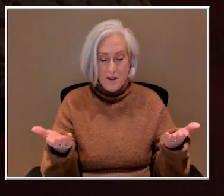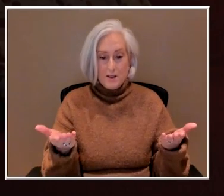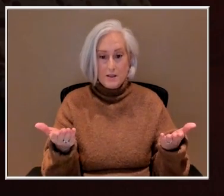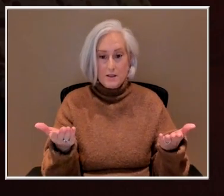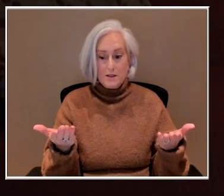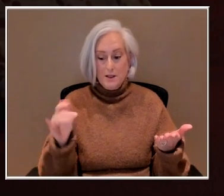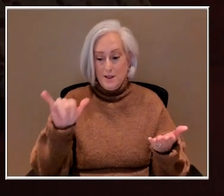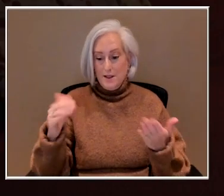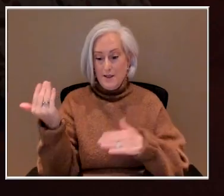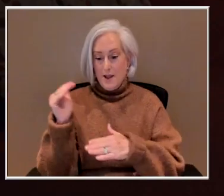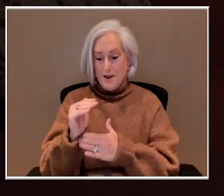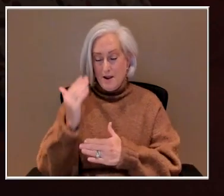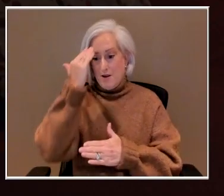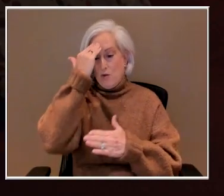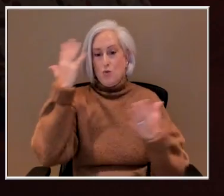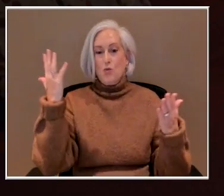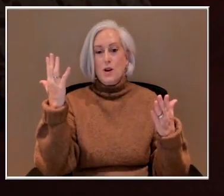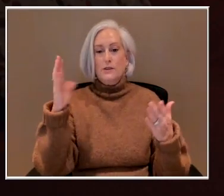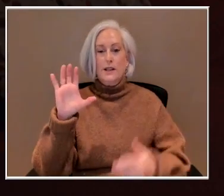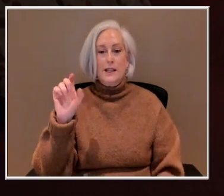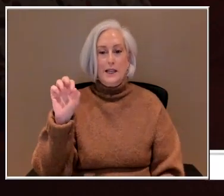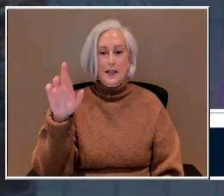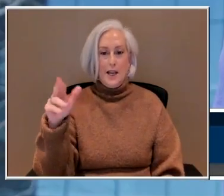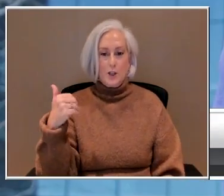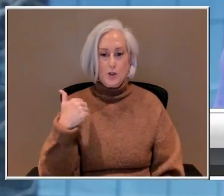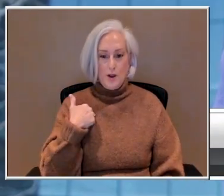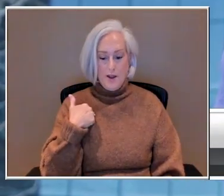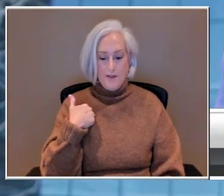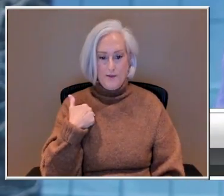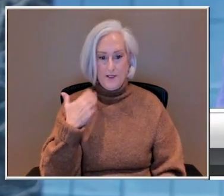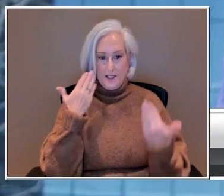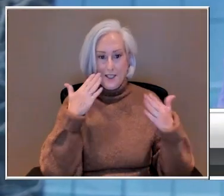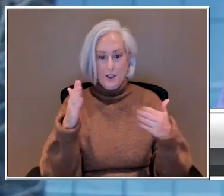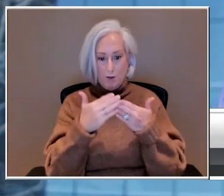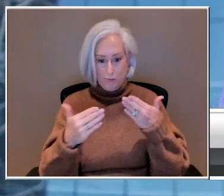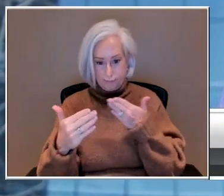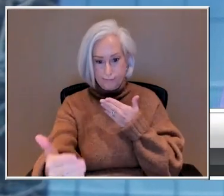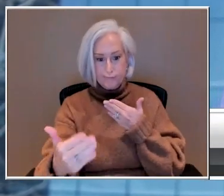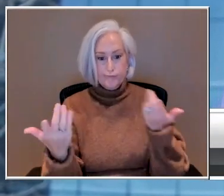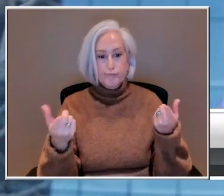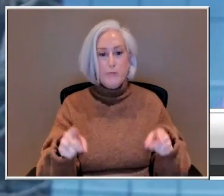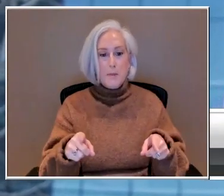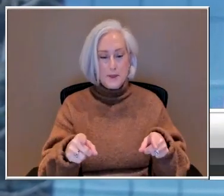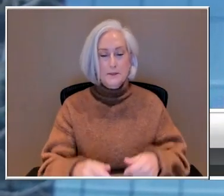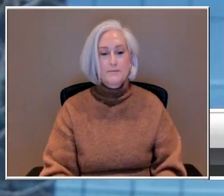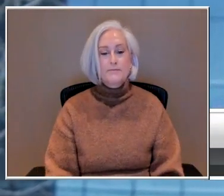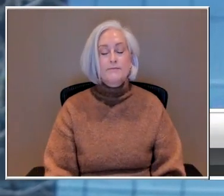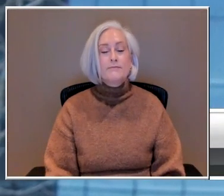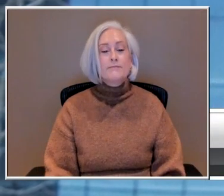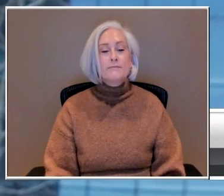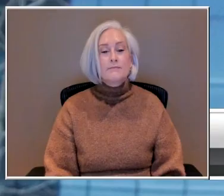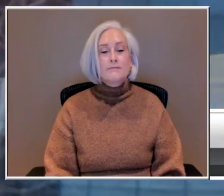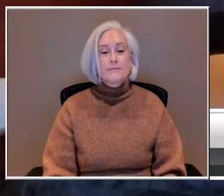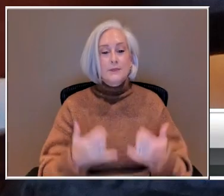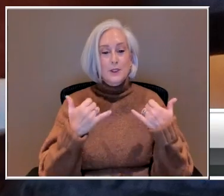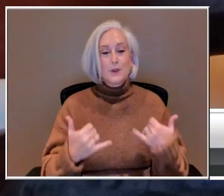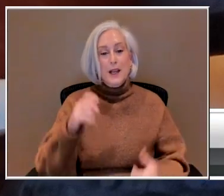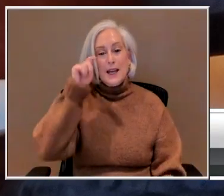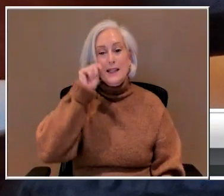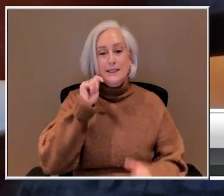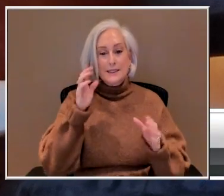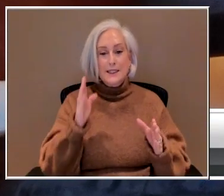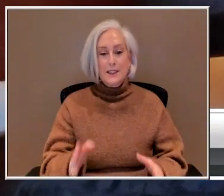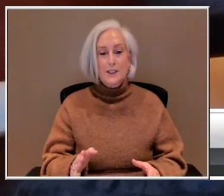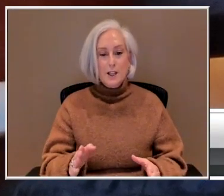have cancer and not knowing where my life was going to go from there. Coming up today, a teenager, a tough diagnosis, and